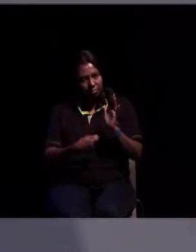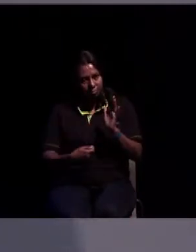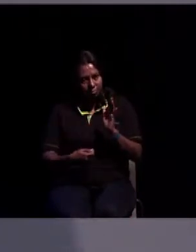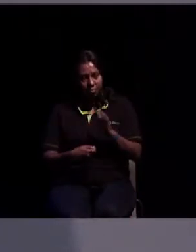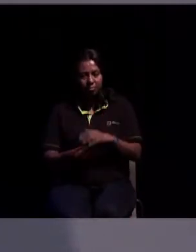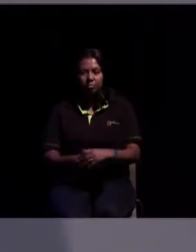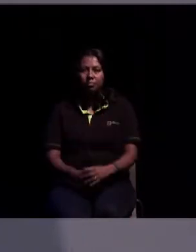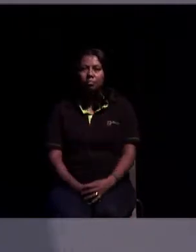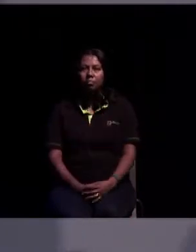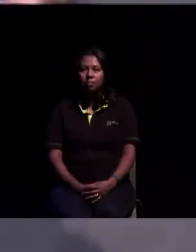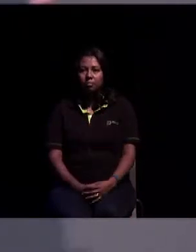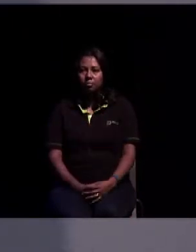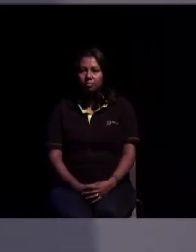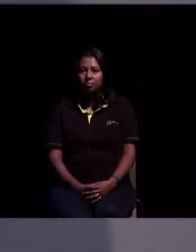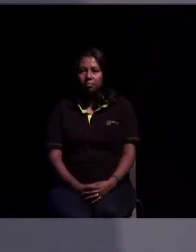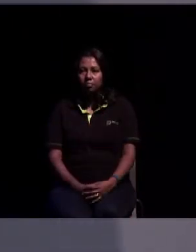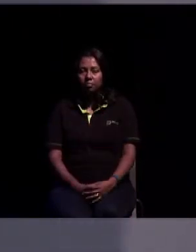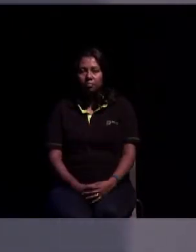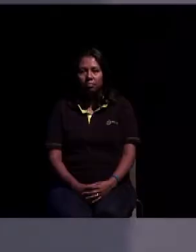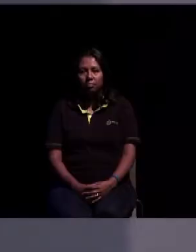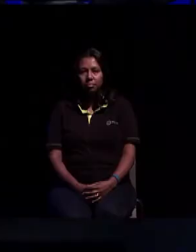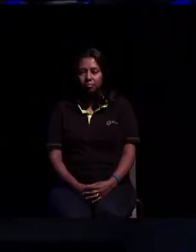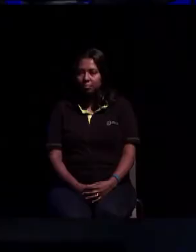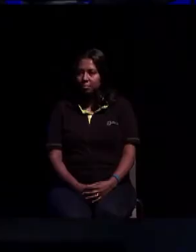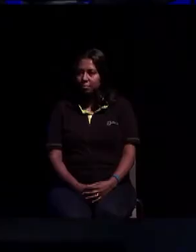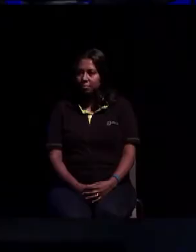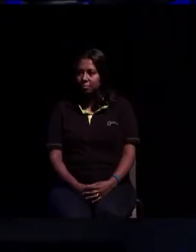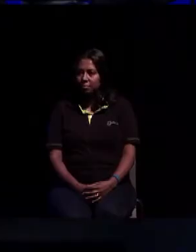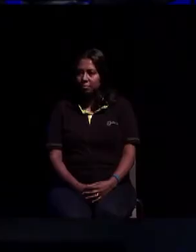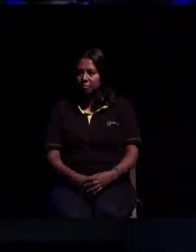más presentación, Freya, por favor.